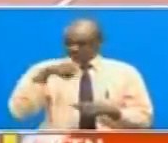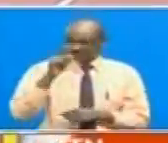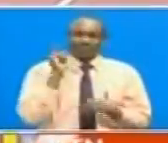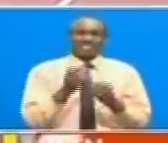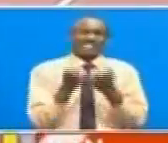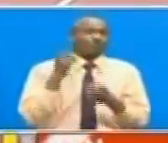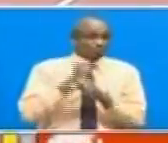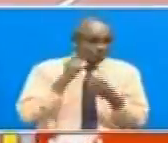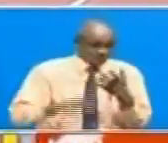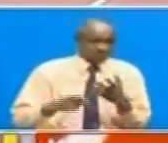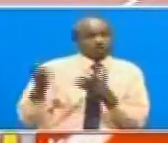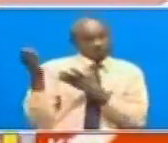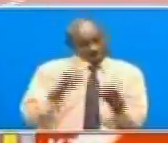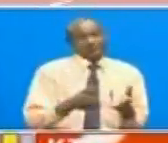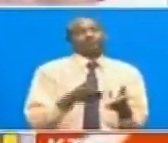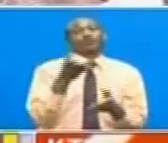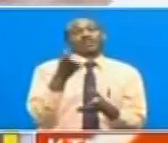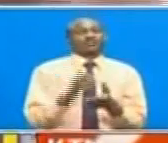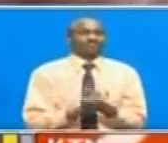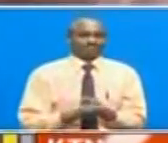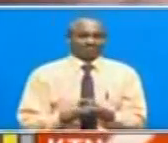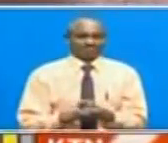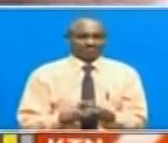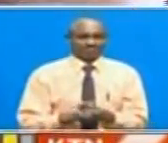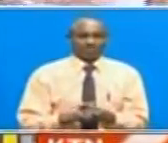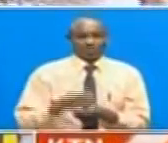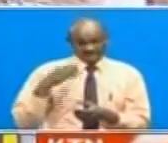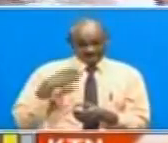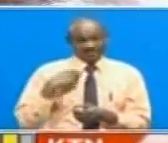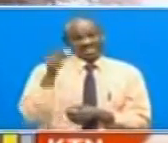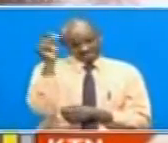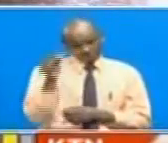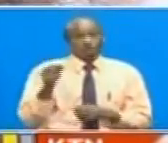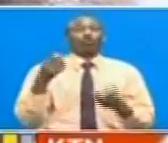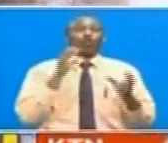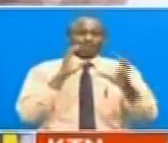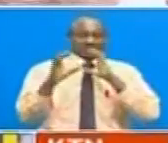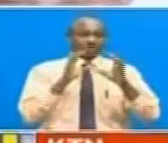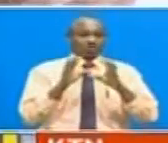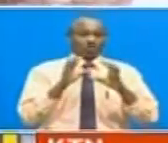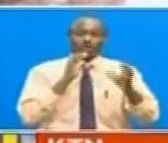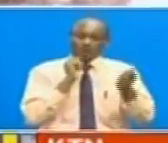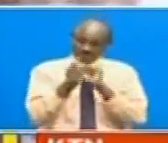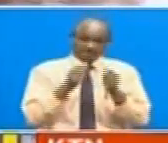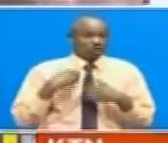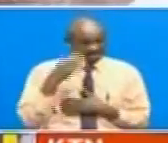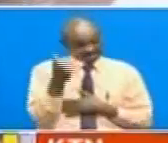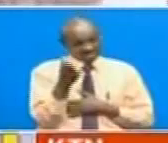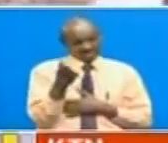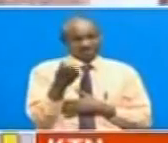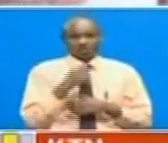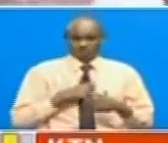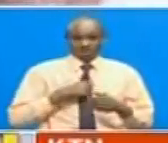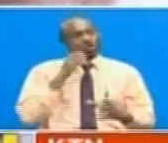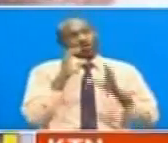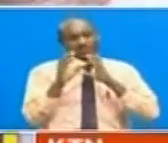watahitajika kupata mwaliko wa kushiriki mashindano. Champions is inter-regional competitions. That's the difference. Whereas in